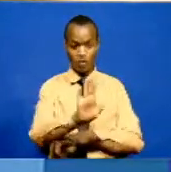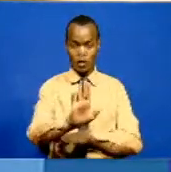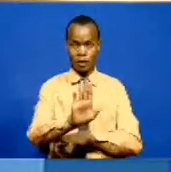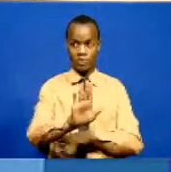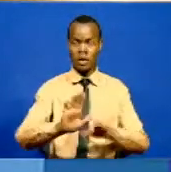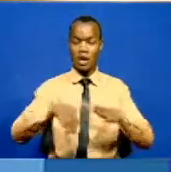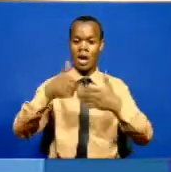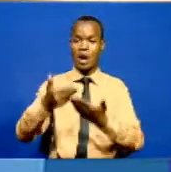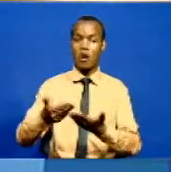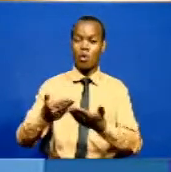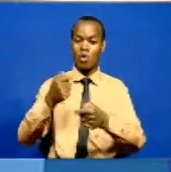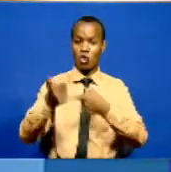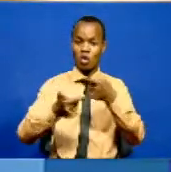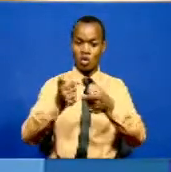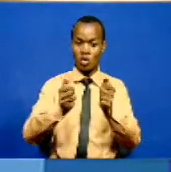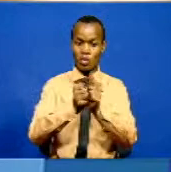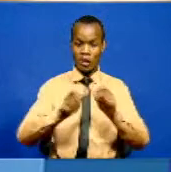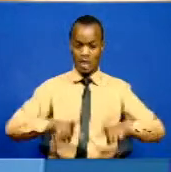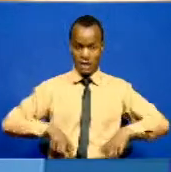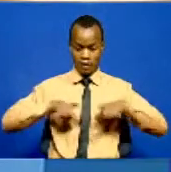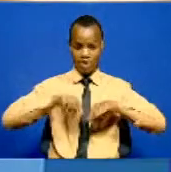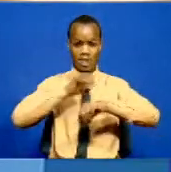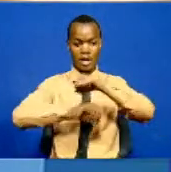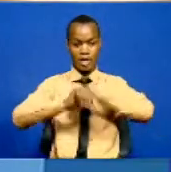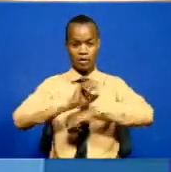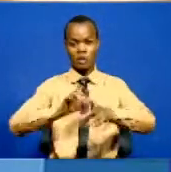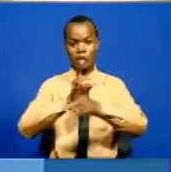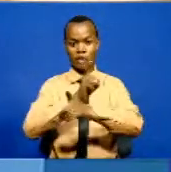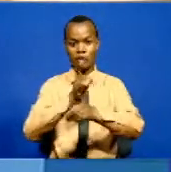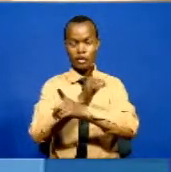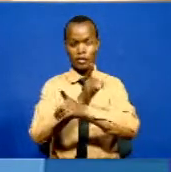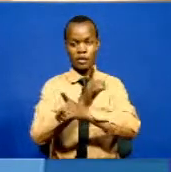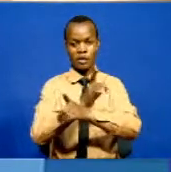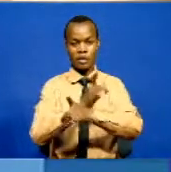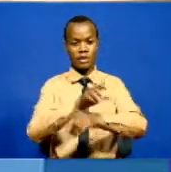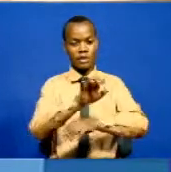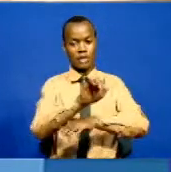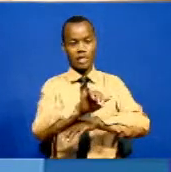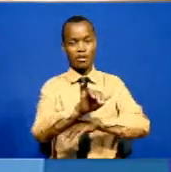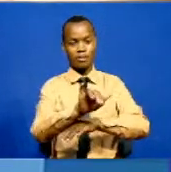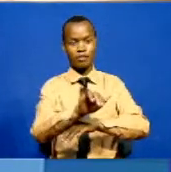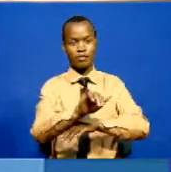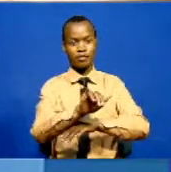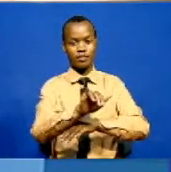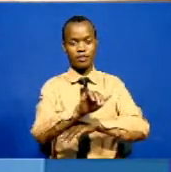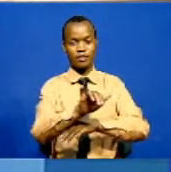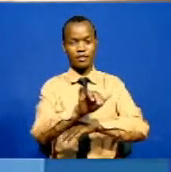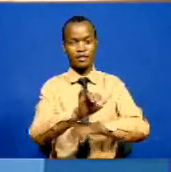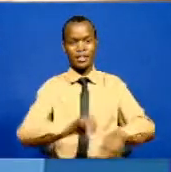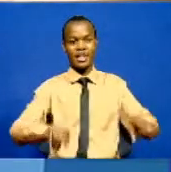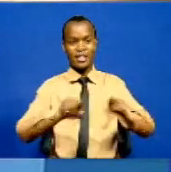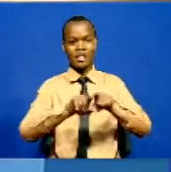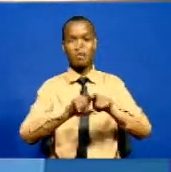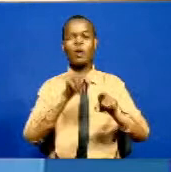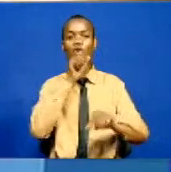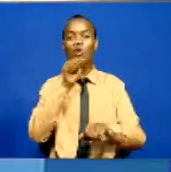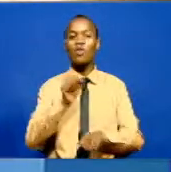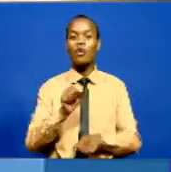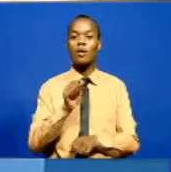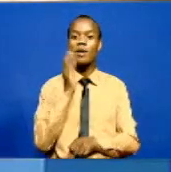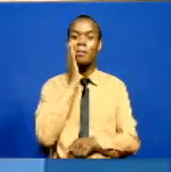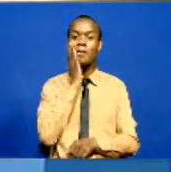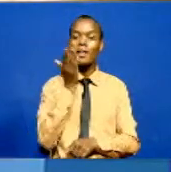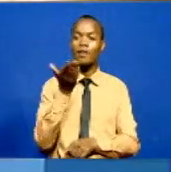in life, whatever you do, remain a crown to the grandmom who are there and